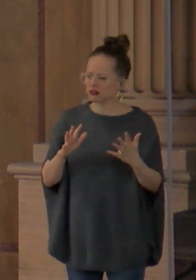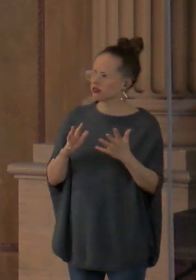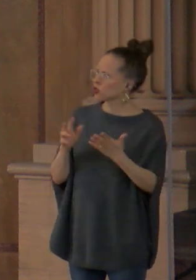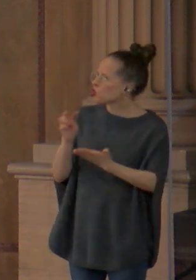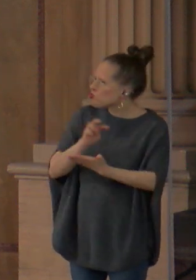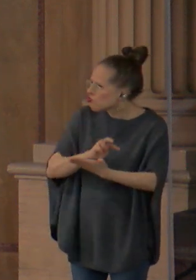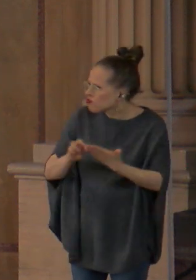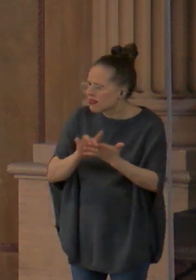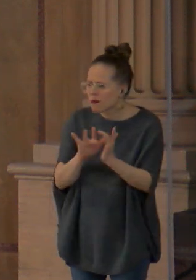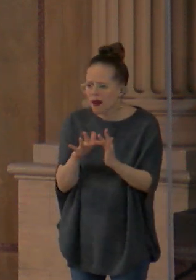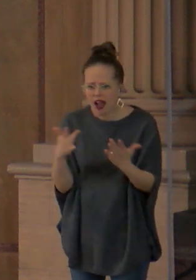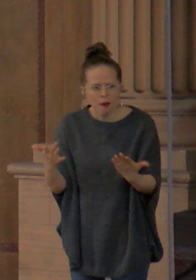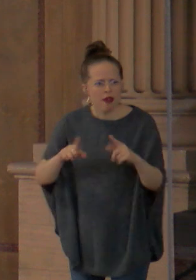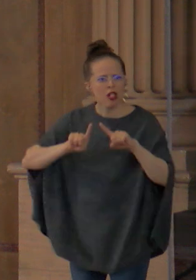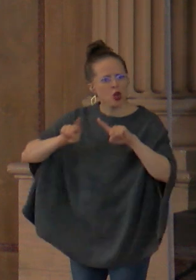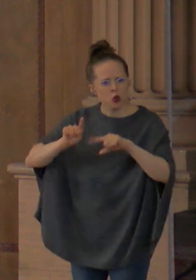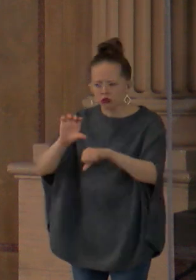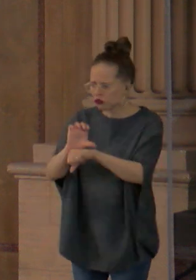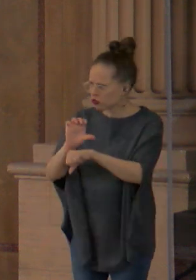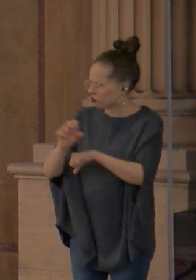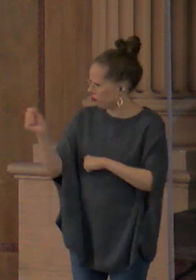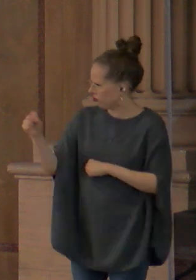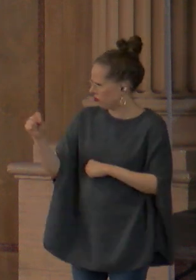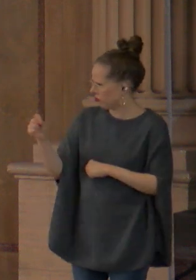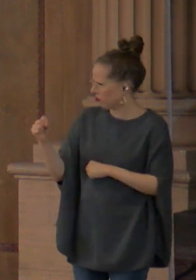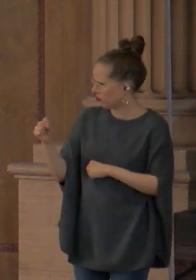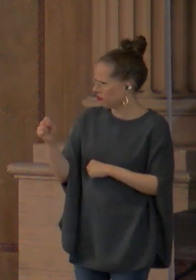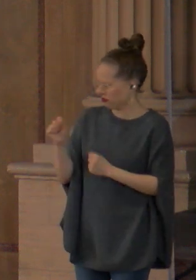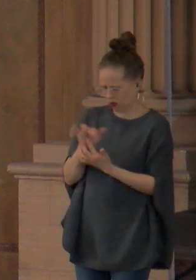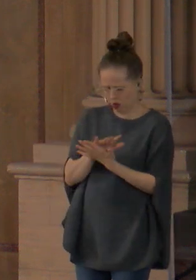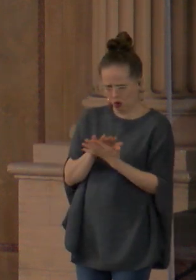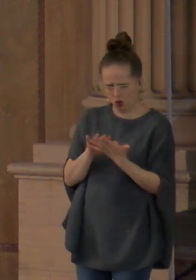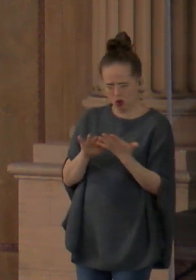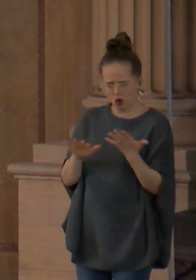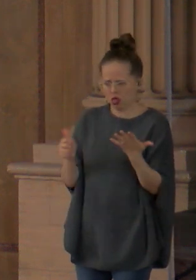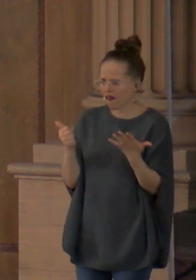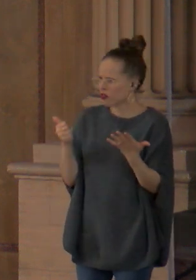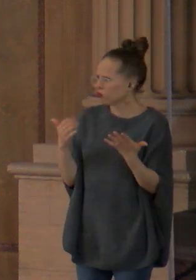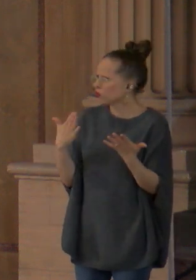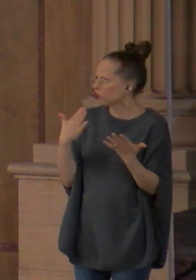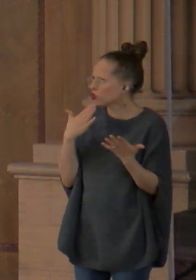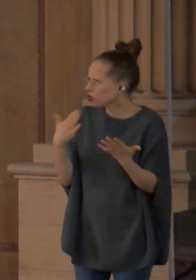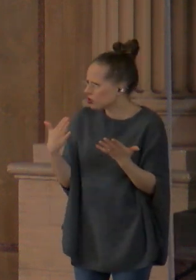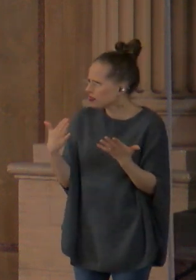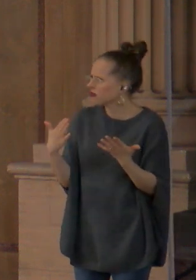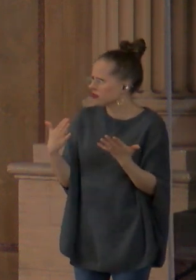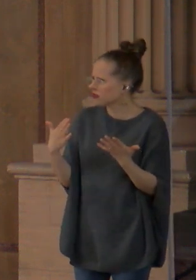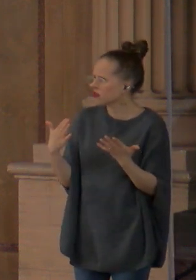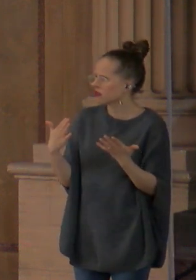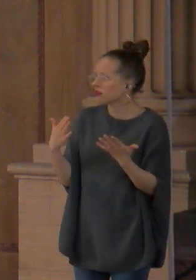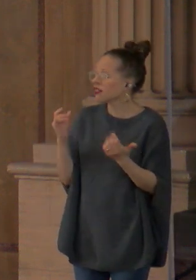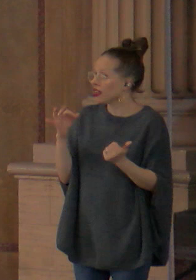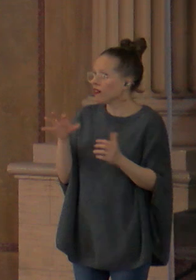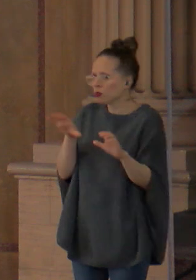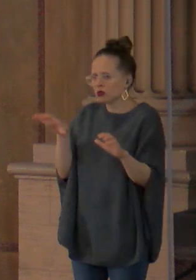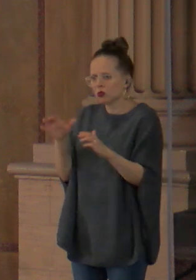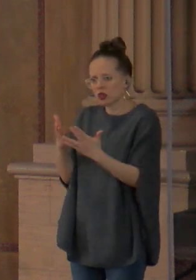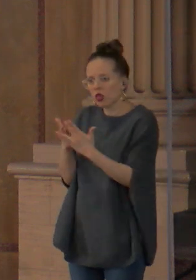reading our Bibles and going to church and worshiping. And all of those endeavors are energized by the new faith that we have in Christ.